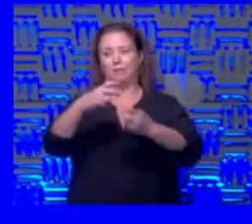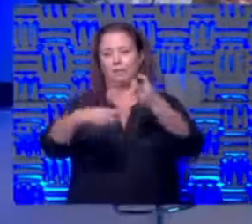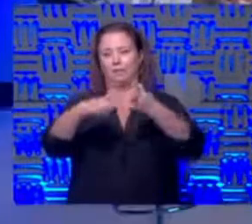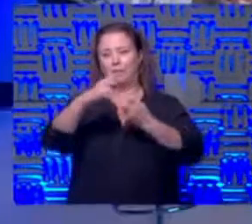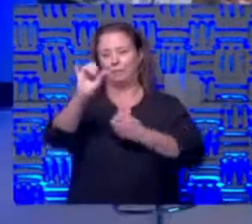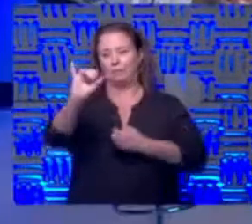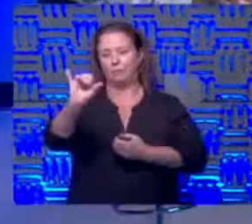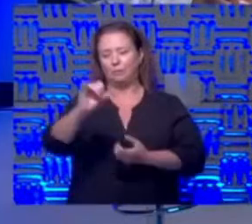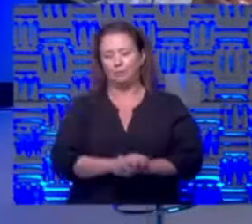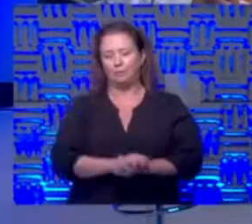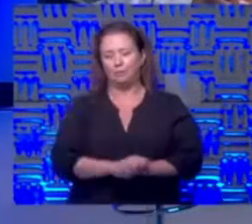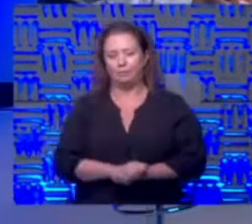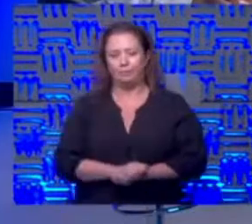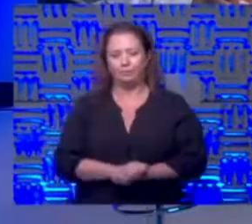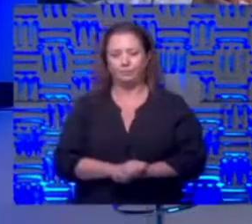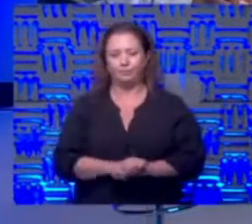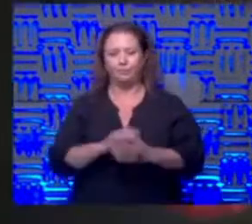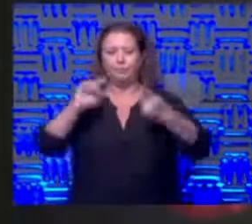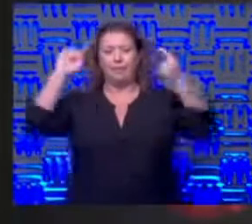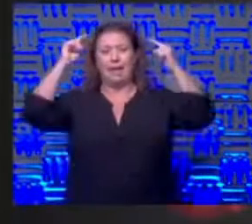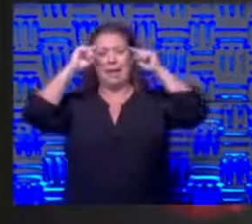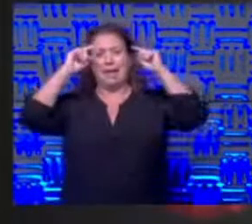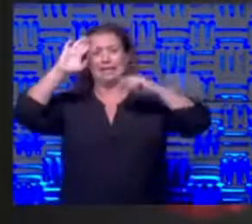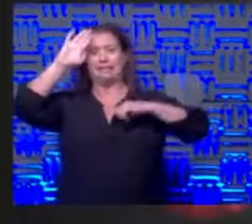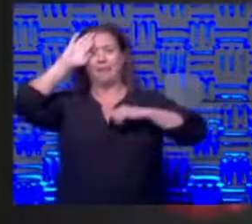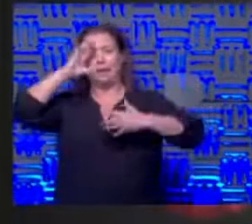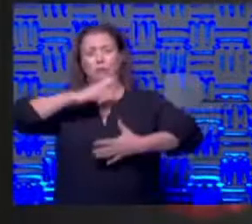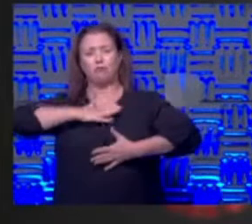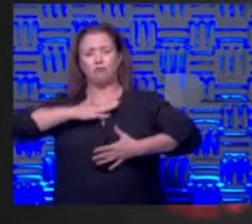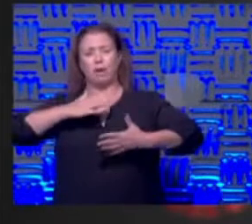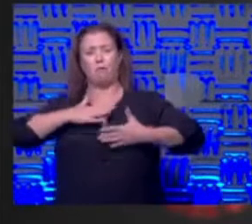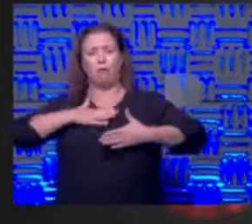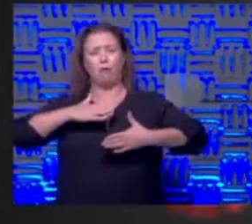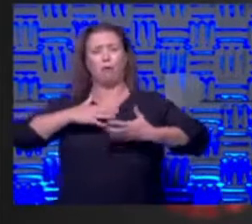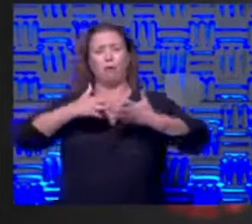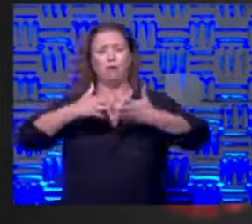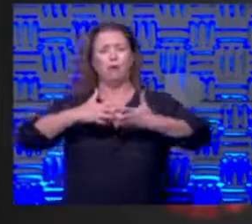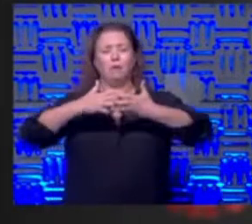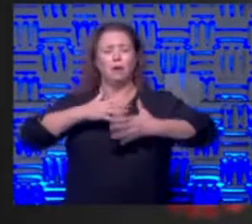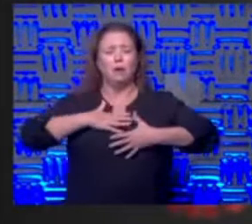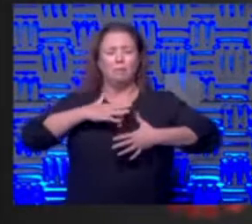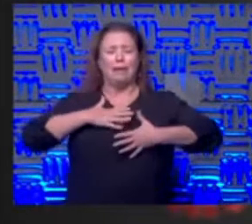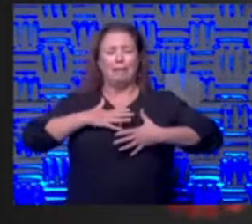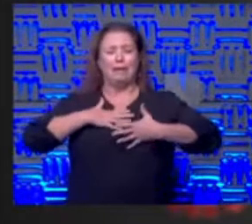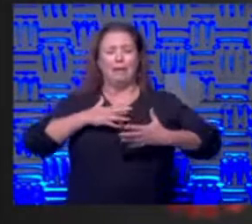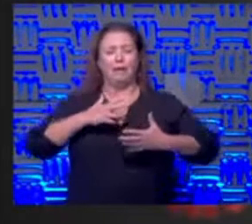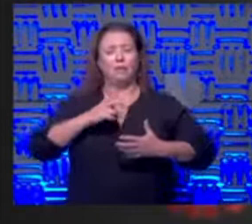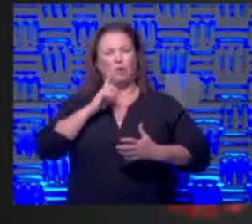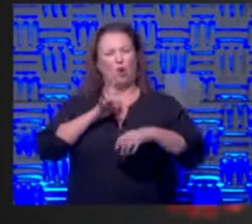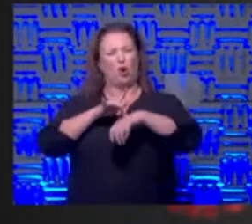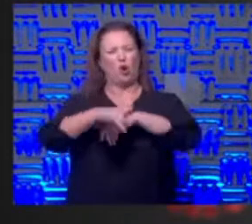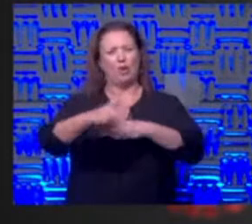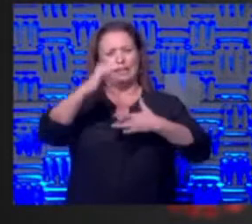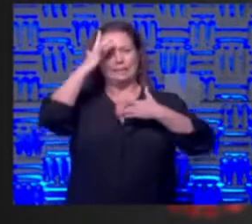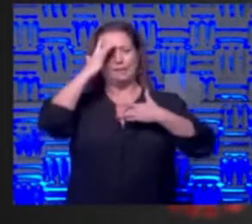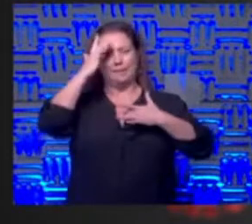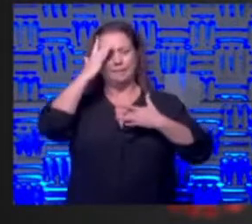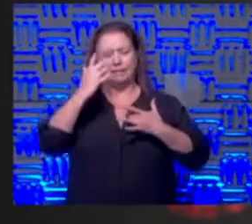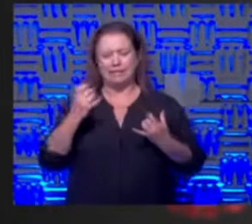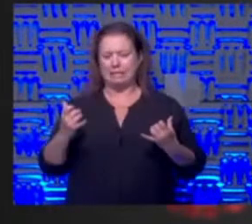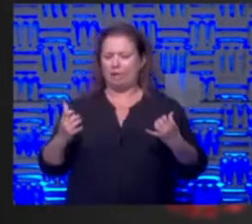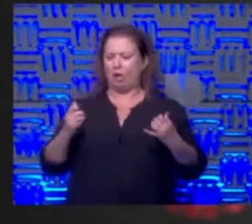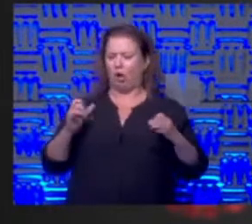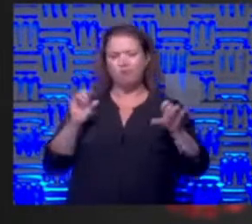is. Okay, headaches, fever, trouble breathing were the frequent symptoms early on. What are the most common